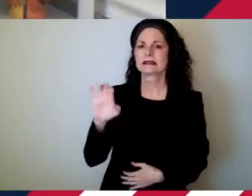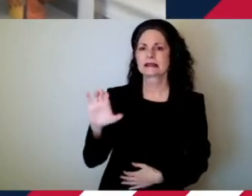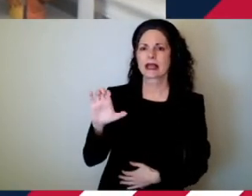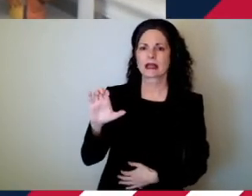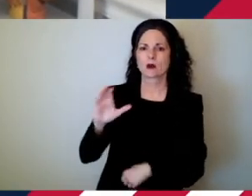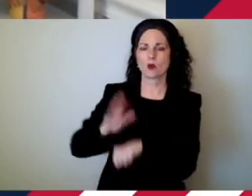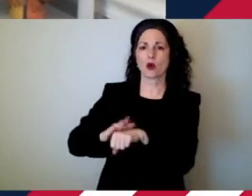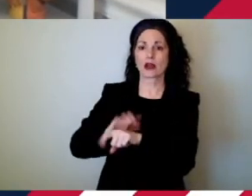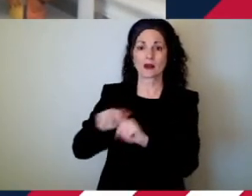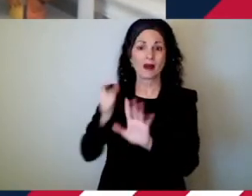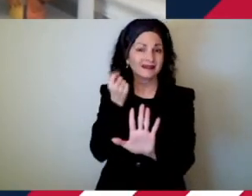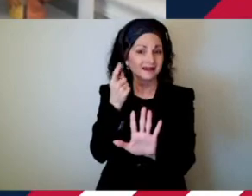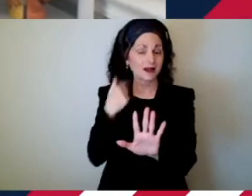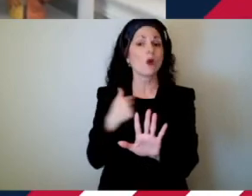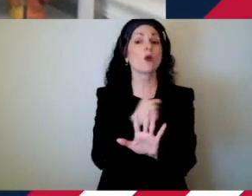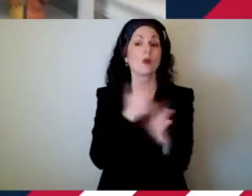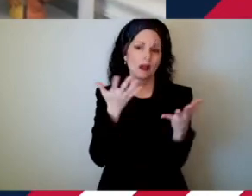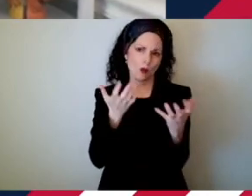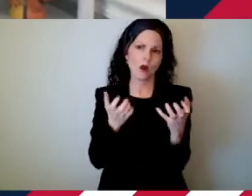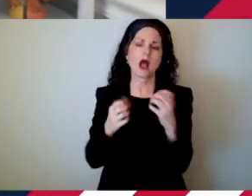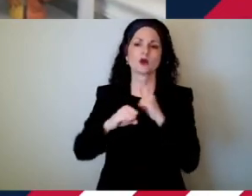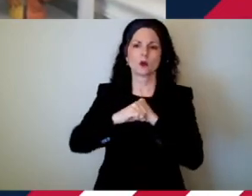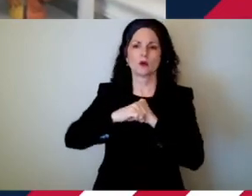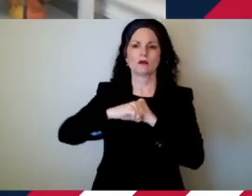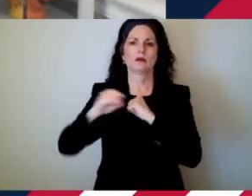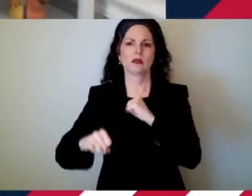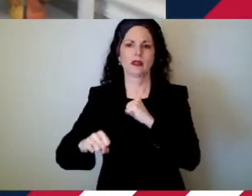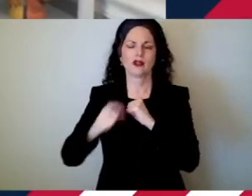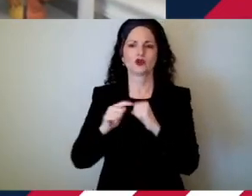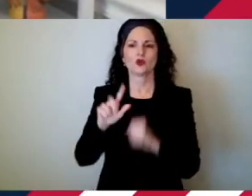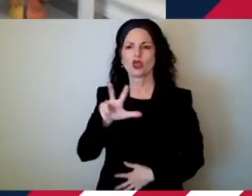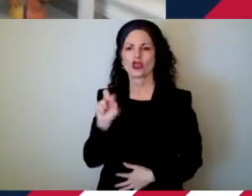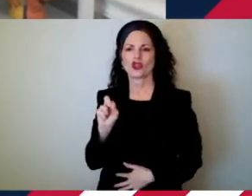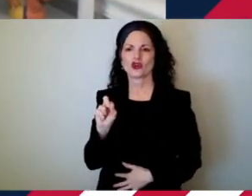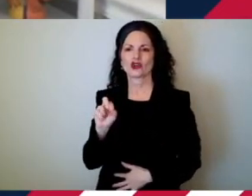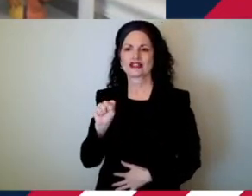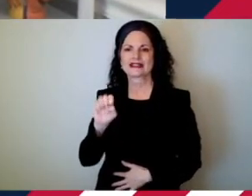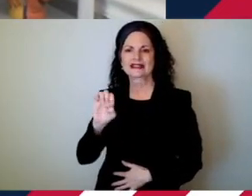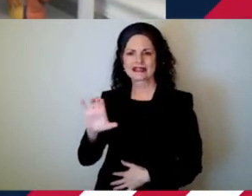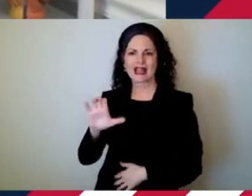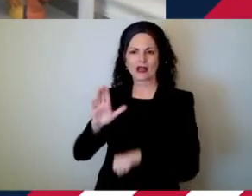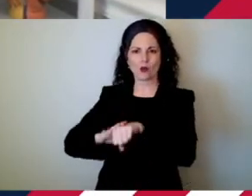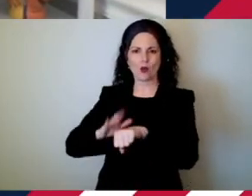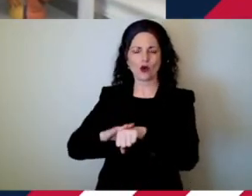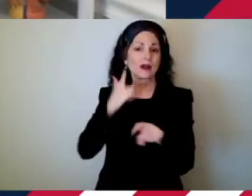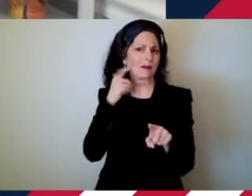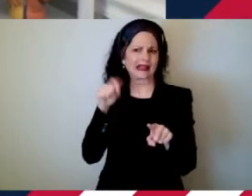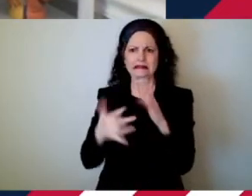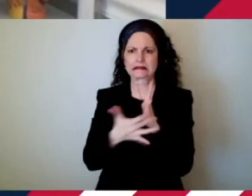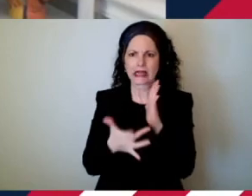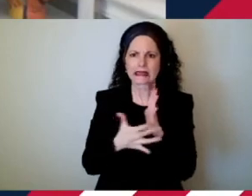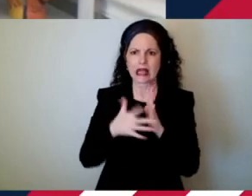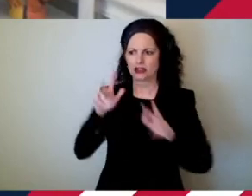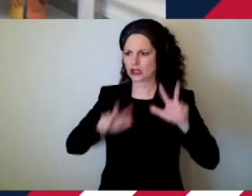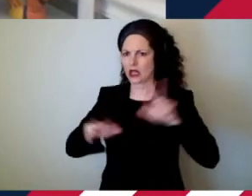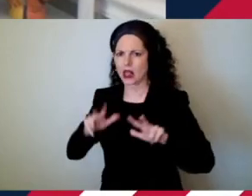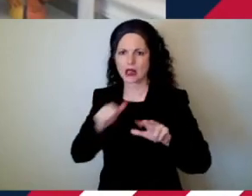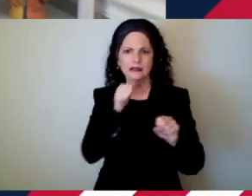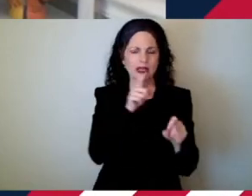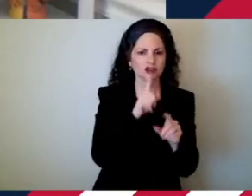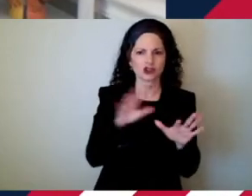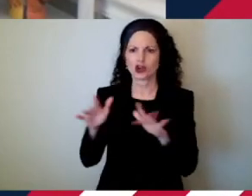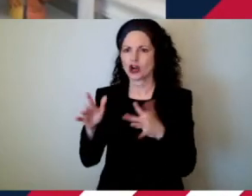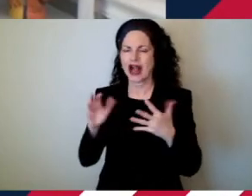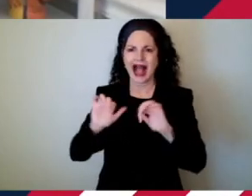extend that to a 30-second warning, given all of this new technology for everybody, to be certain that you have enough time to go to the committee's portal, cast your